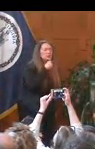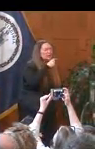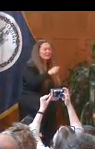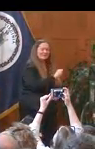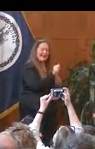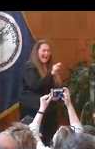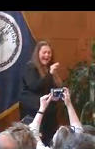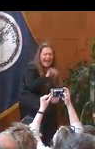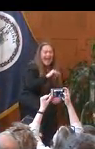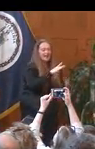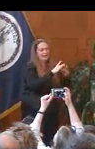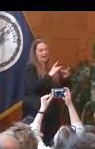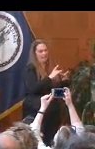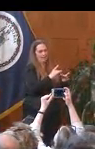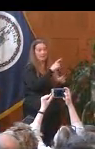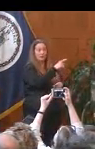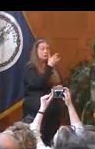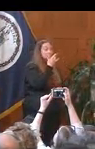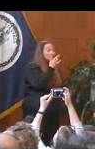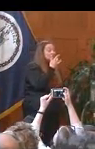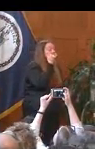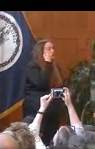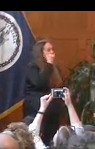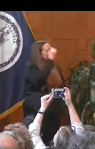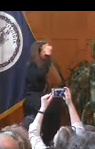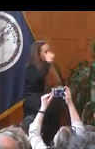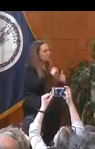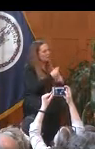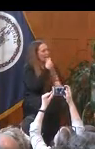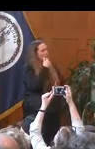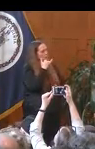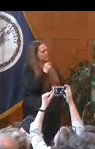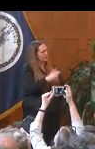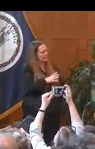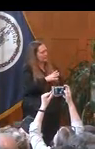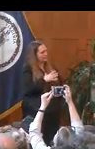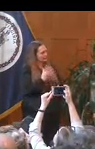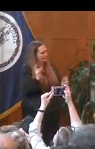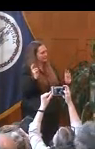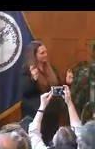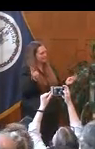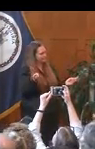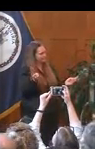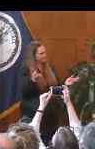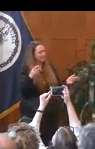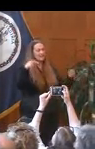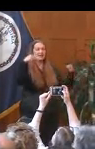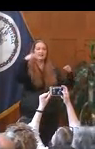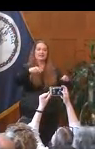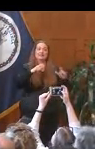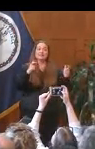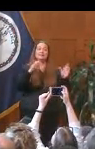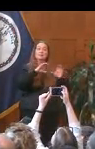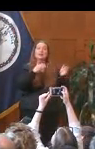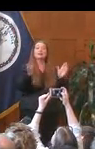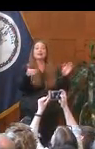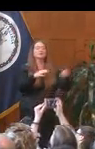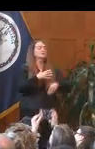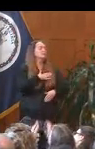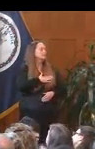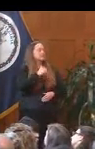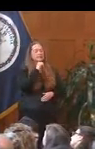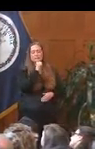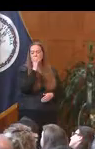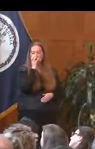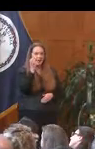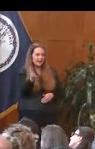Please refrain from shouting, cheering, or booing. This is our largest classroom, as I said. Please treat it as such. We have not in the past,